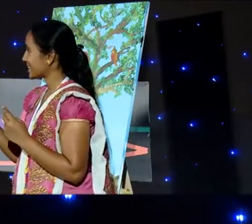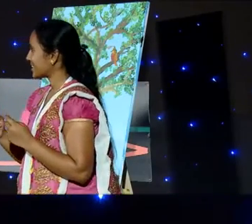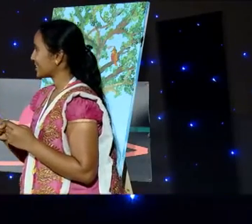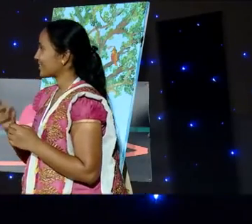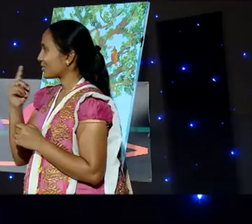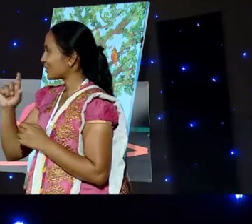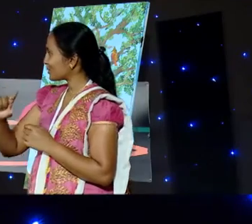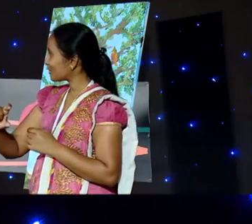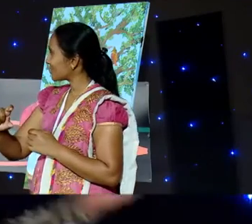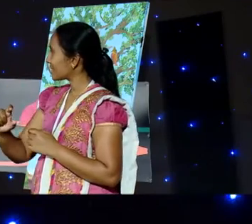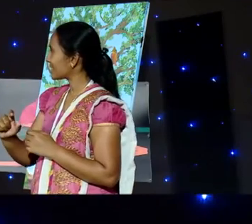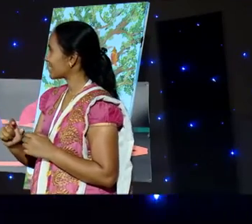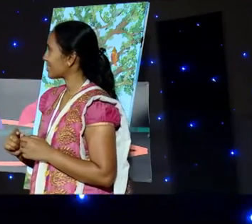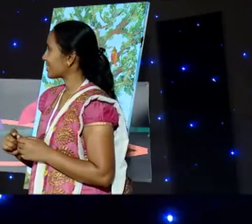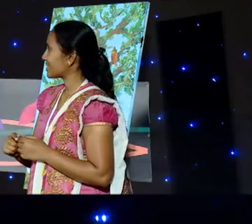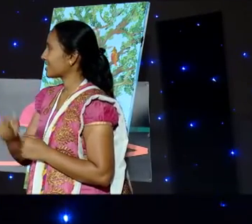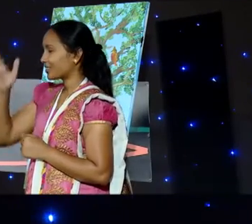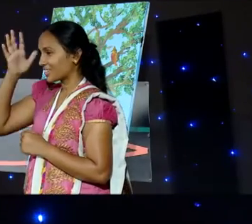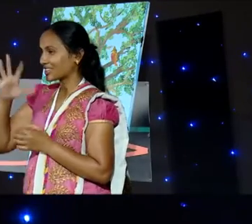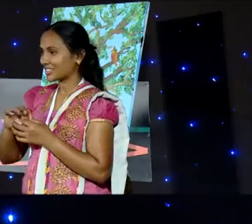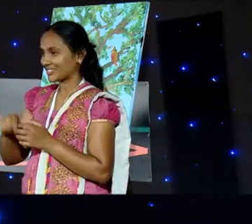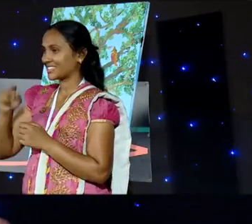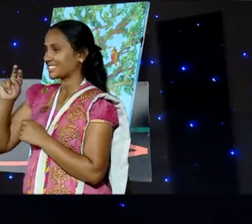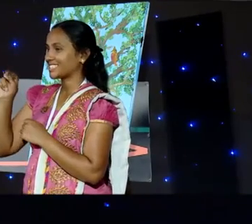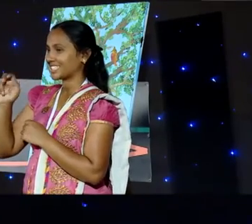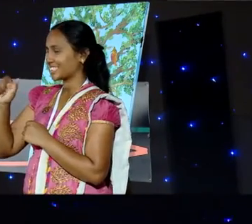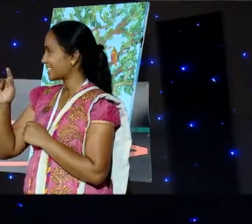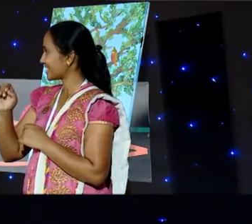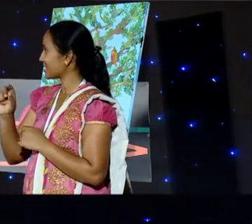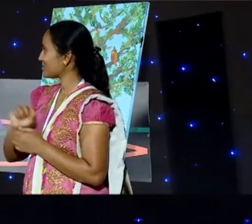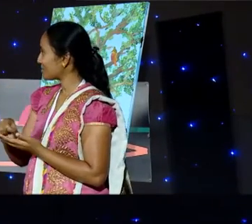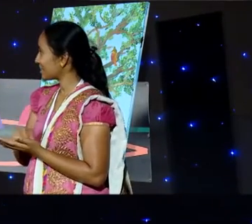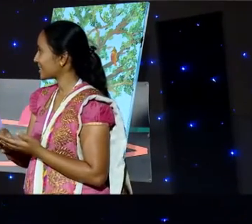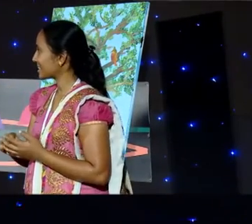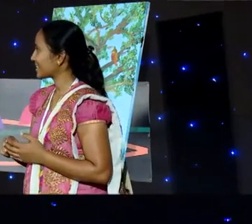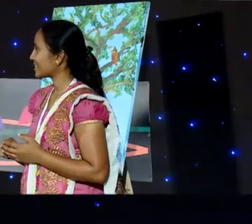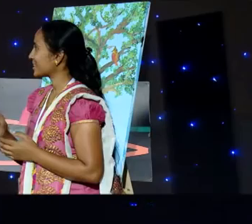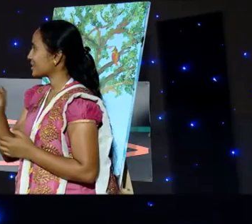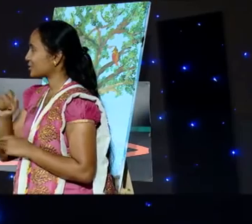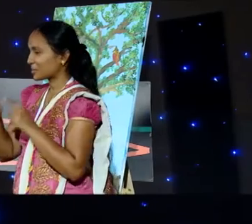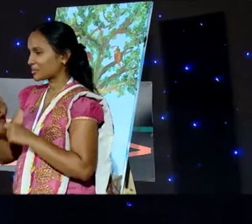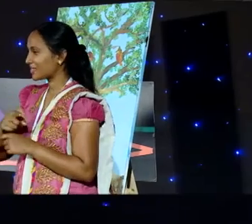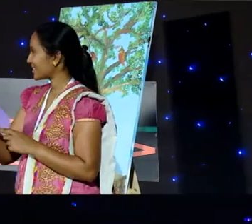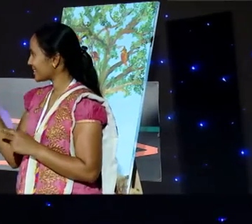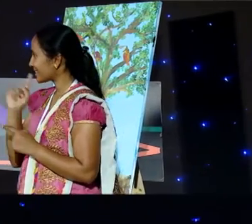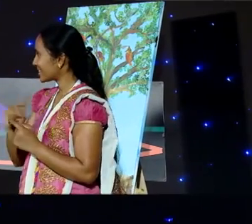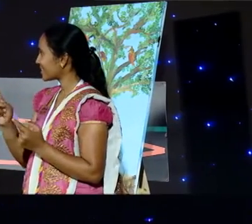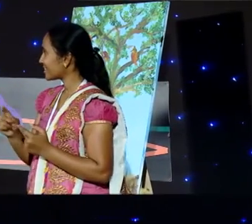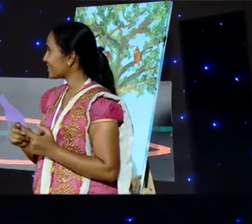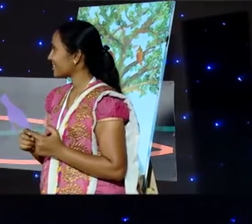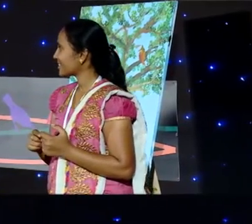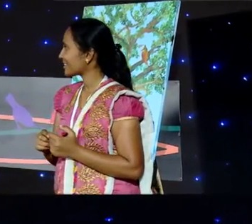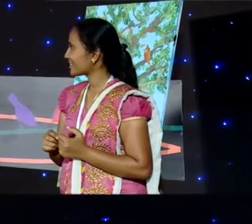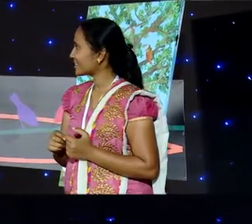pencil. Now here's a father of a nation looking for a small pencil. Pencils are not that expensive. So people around him are like, Bapu, why